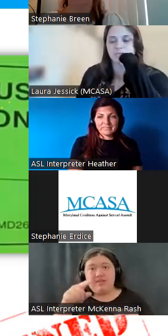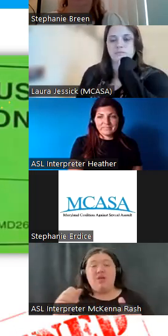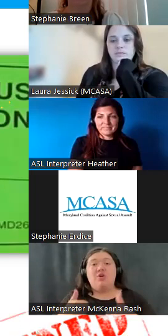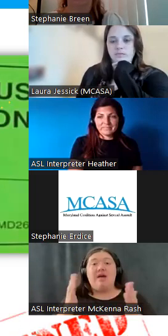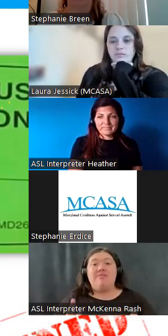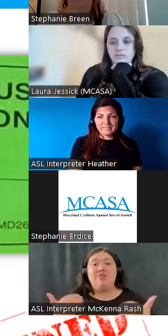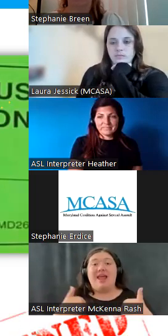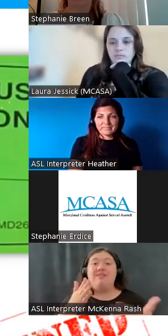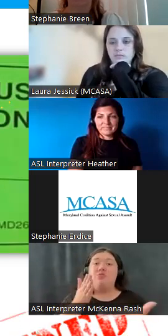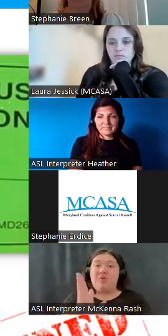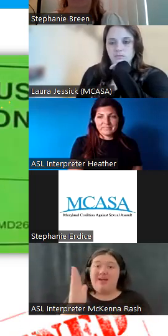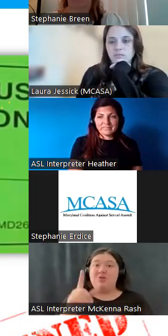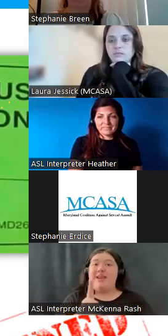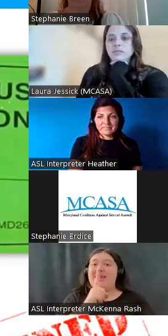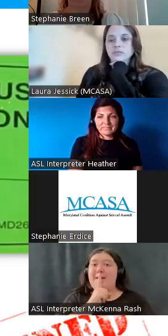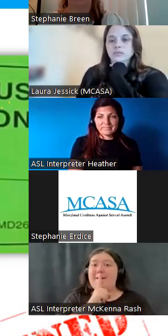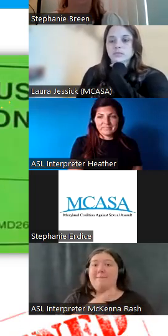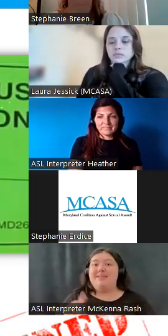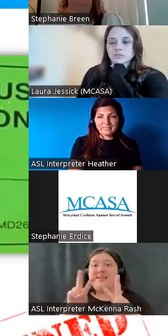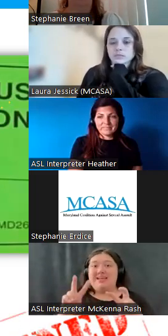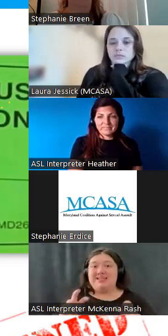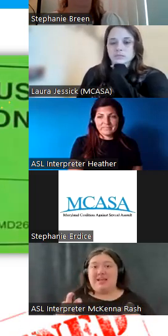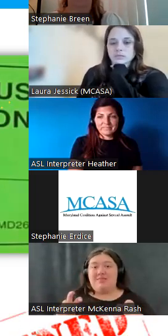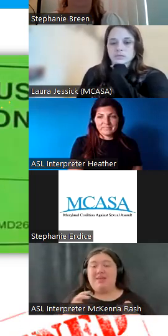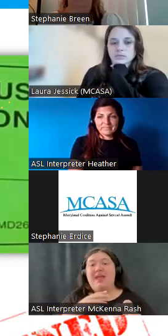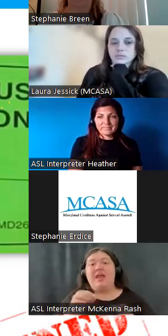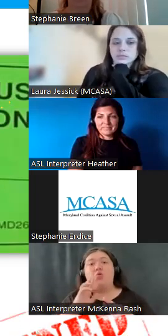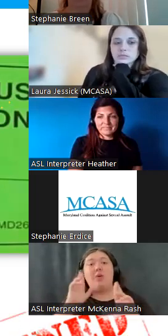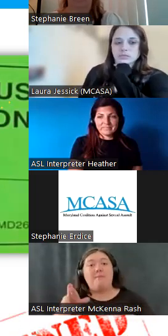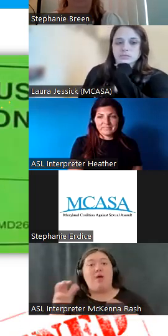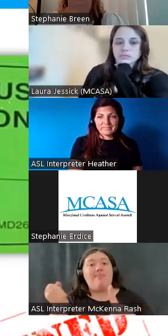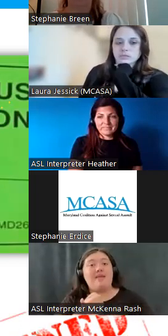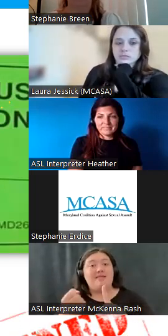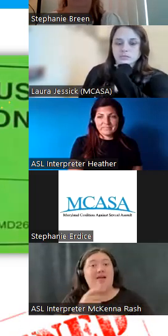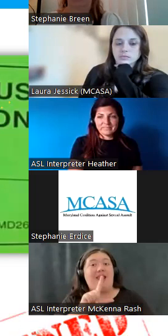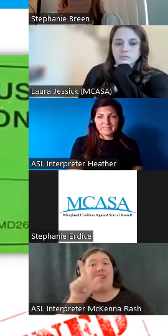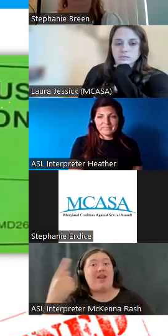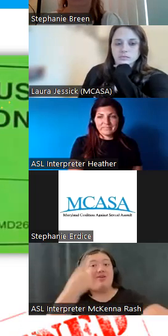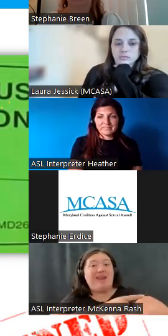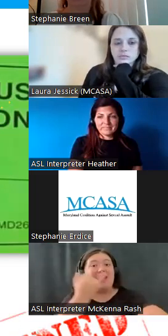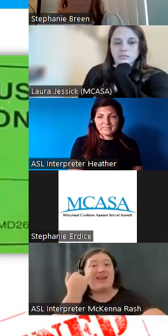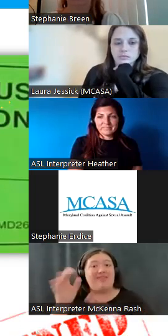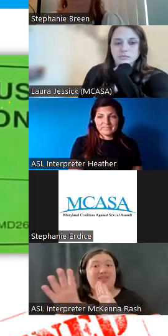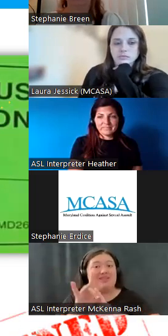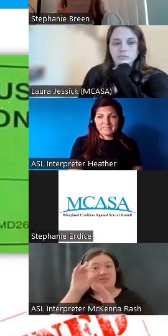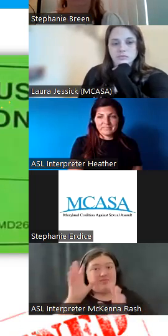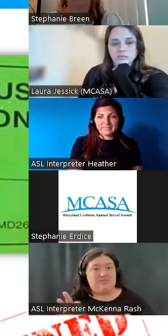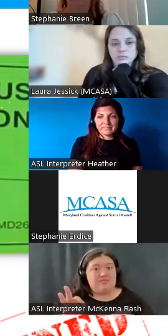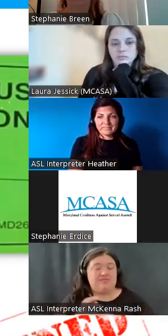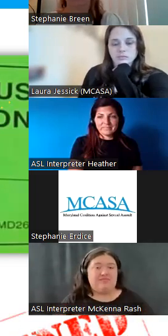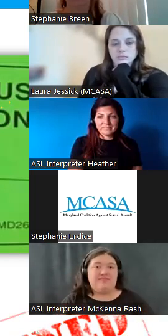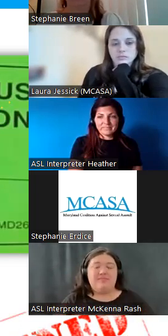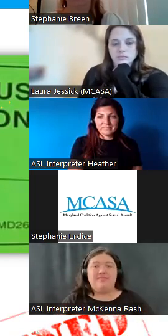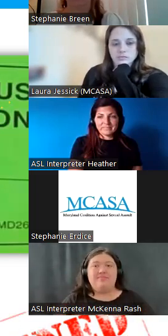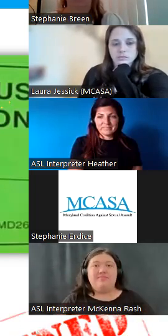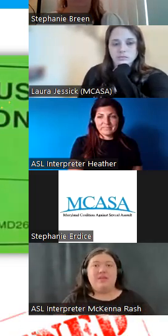have the right to an anonymous exam and to report the assault at a later date if they so choose. So kits